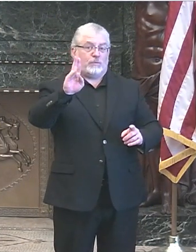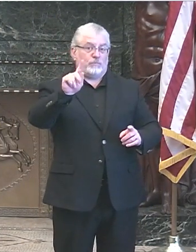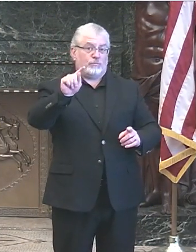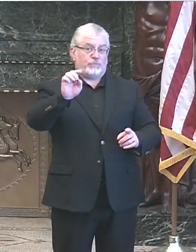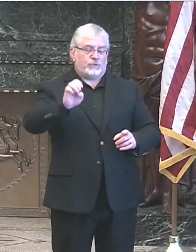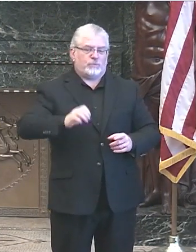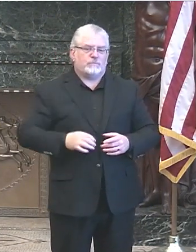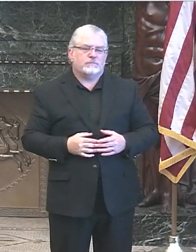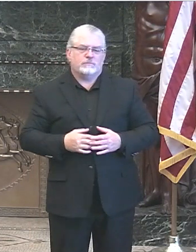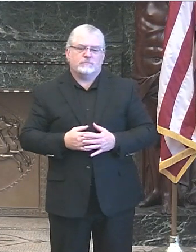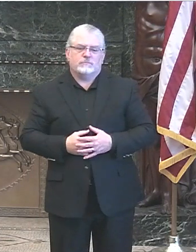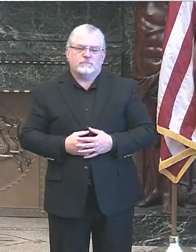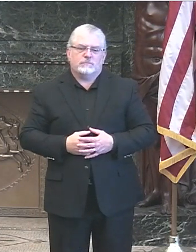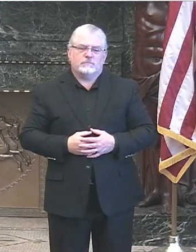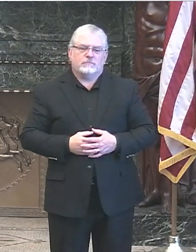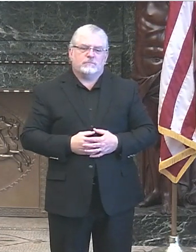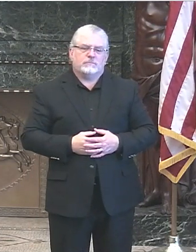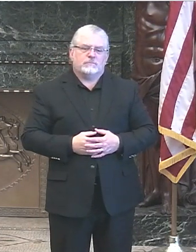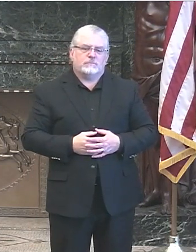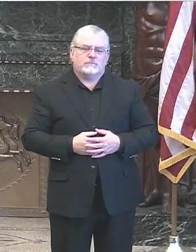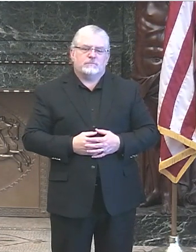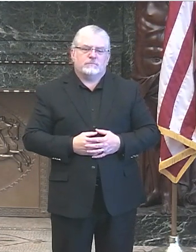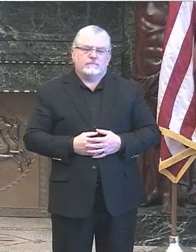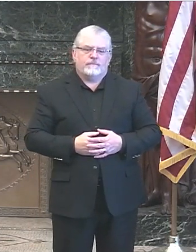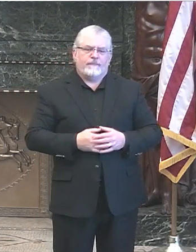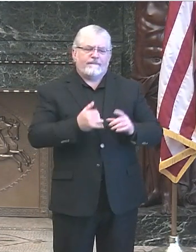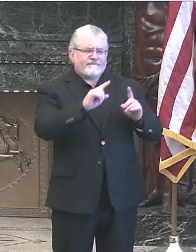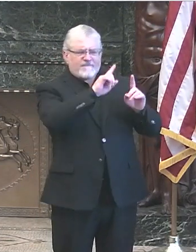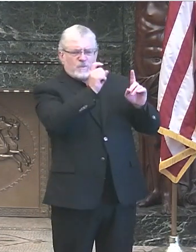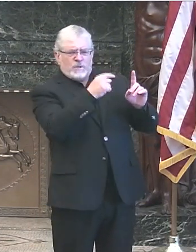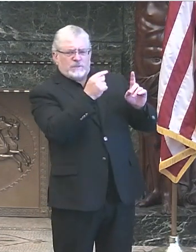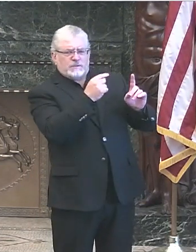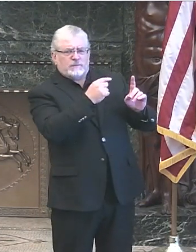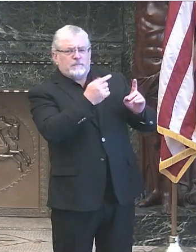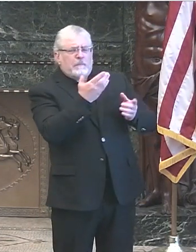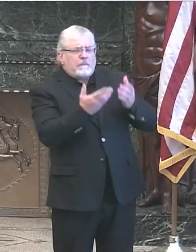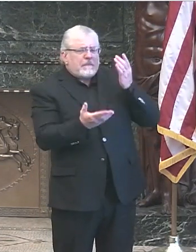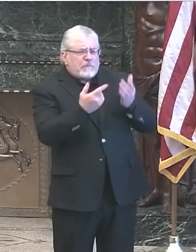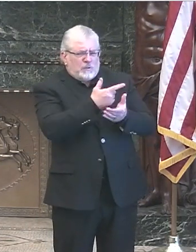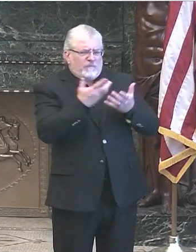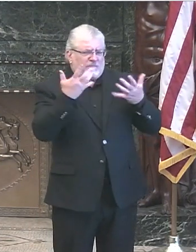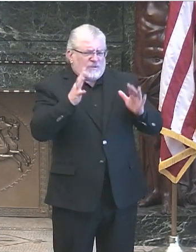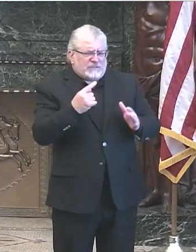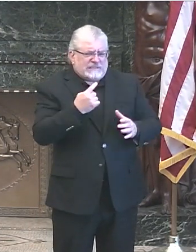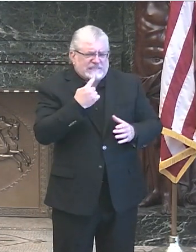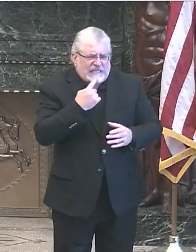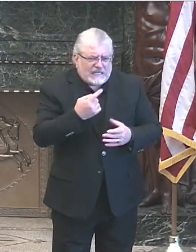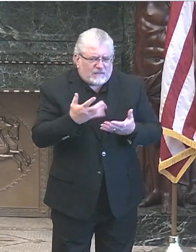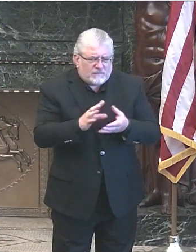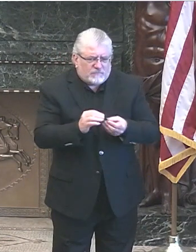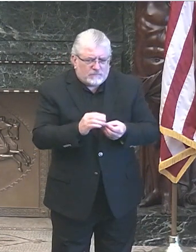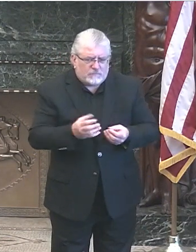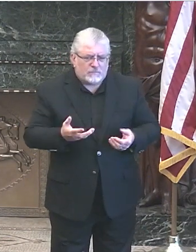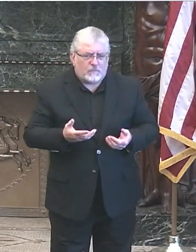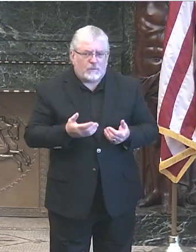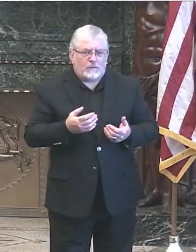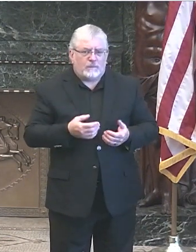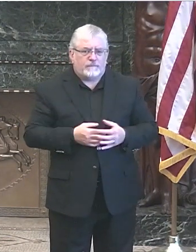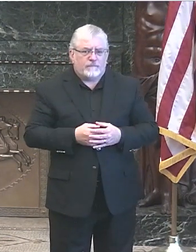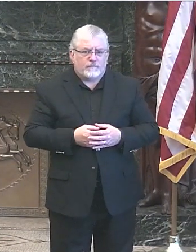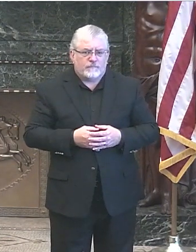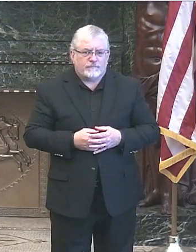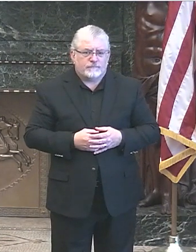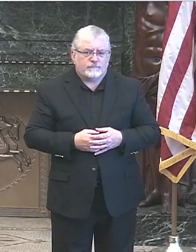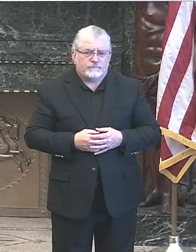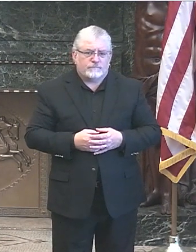if you said this already, but do you expect to ever get more detailed racial data for testing deaths and